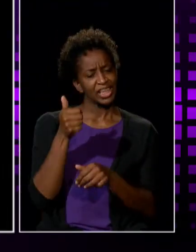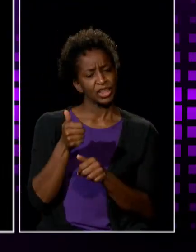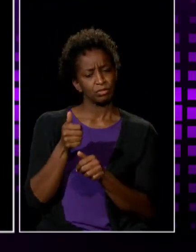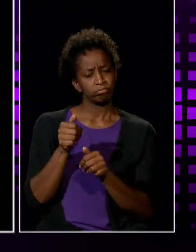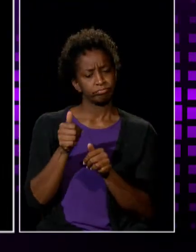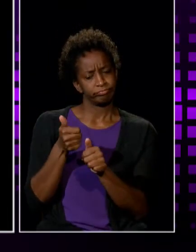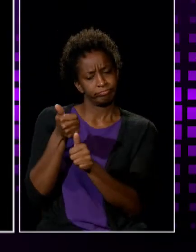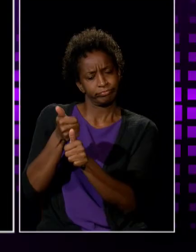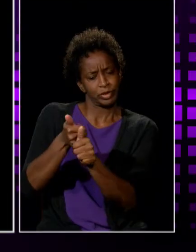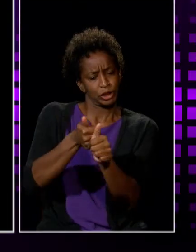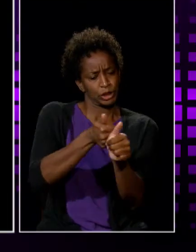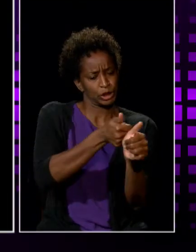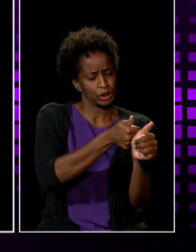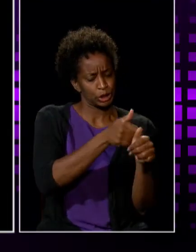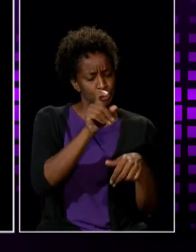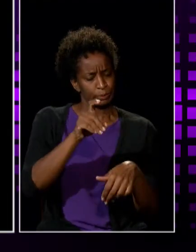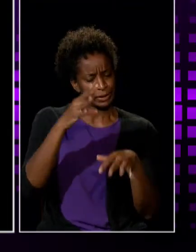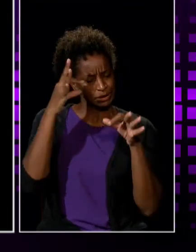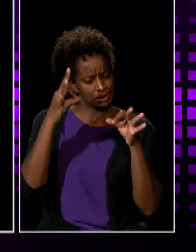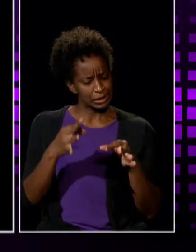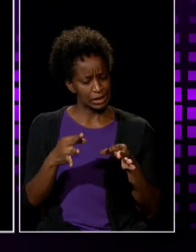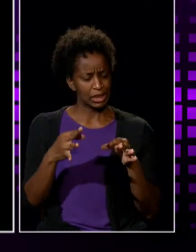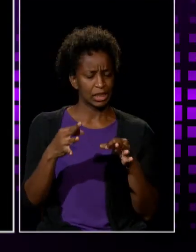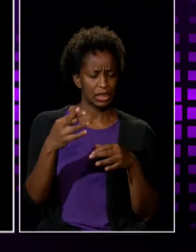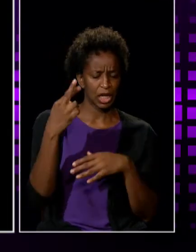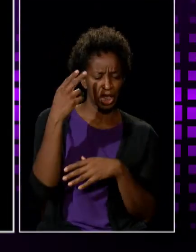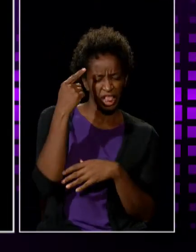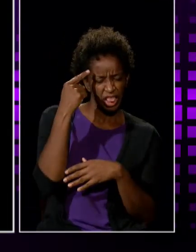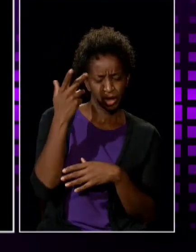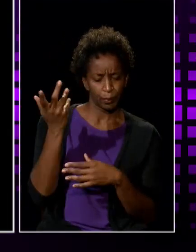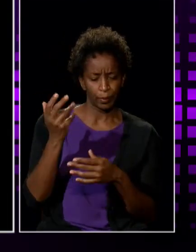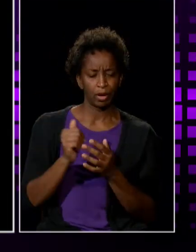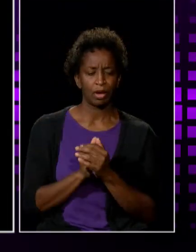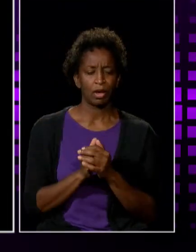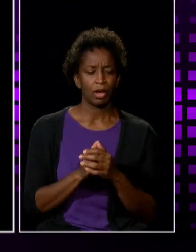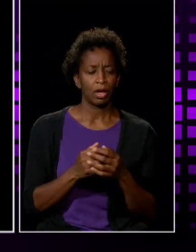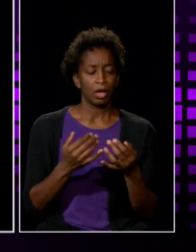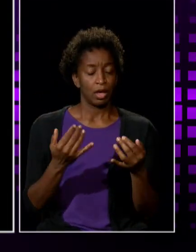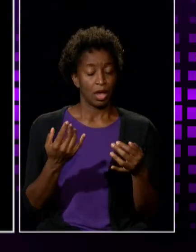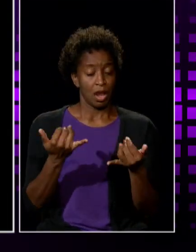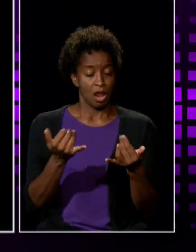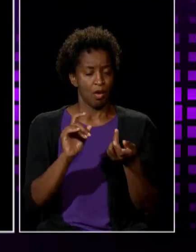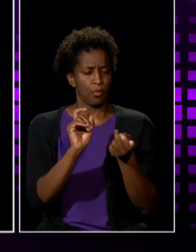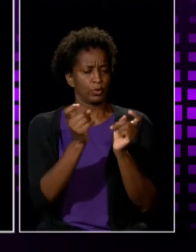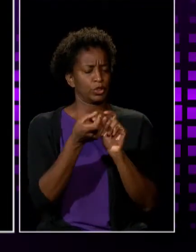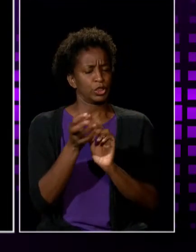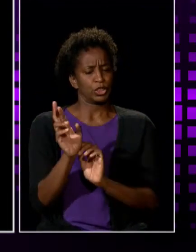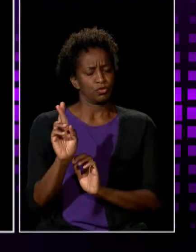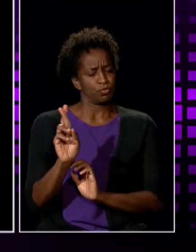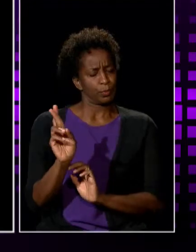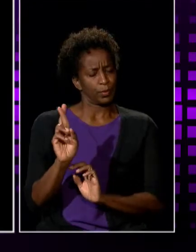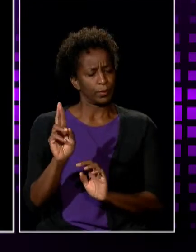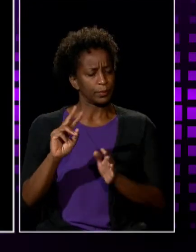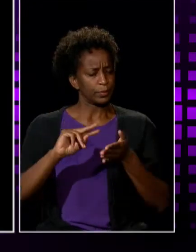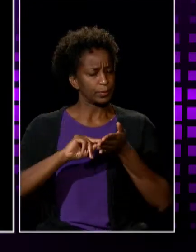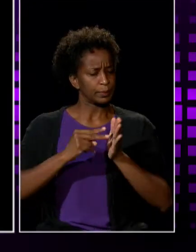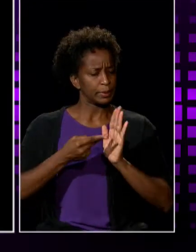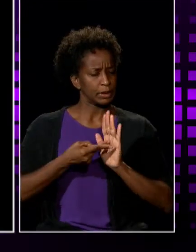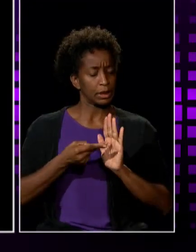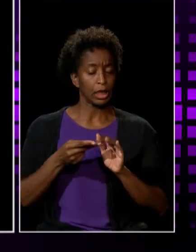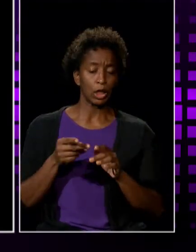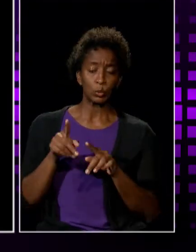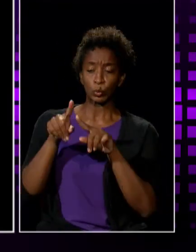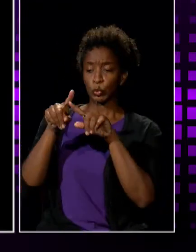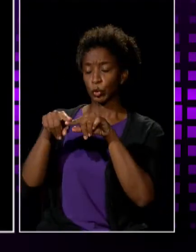into our own hands, and it's no longer a matter of talk, but it's now a matter of action. In the sense, we have been waiting for